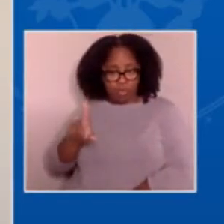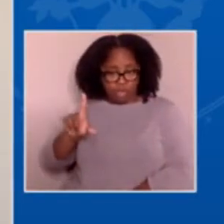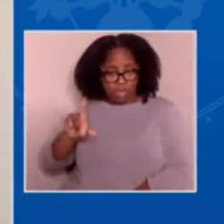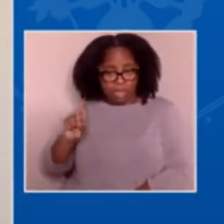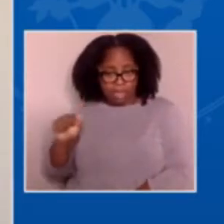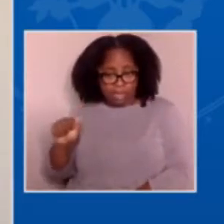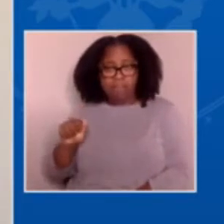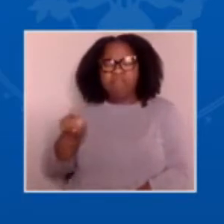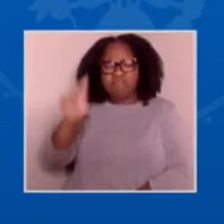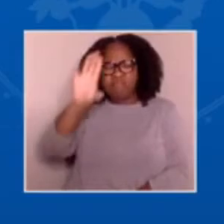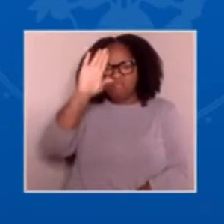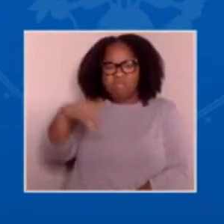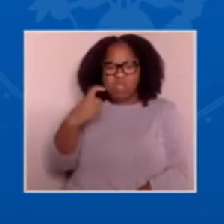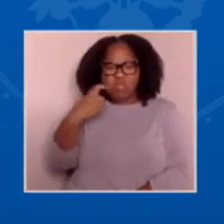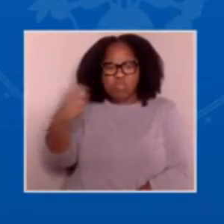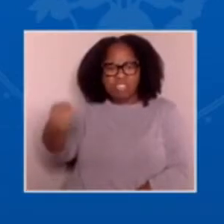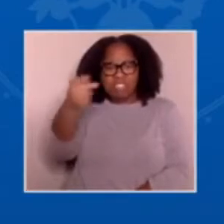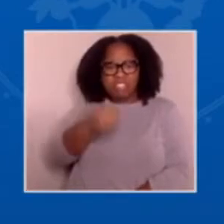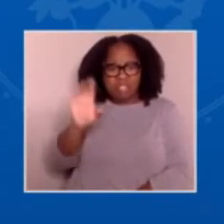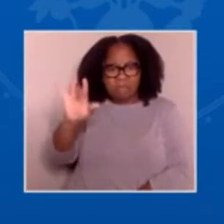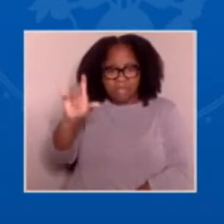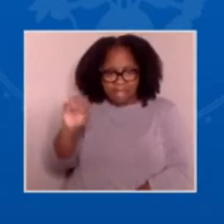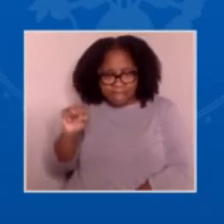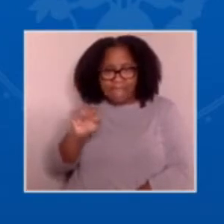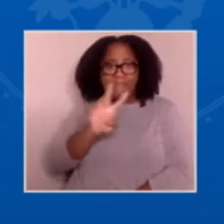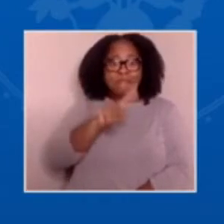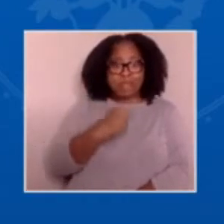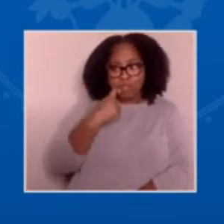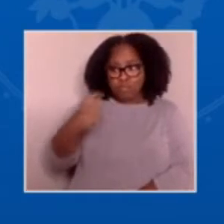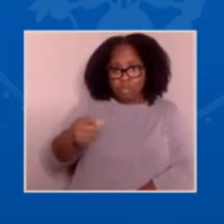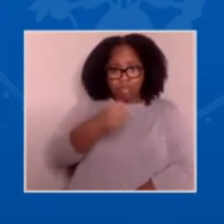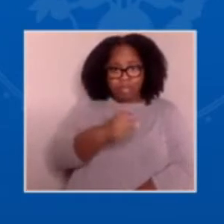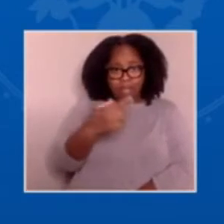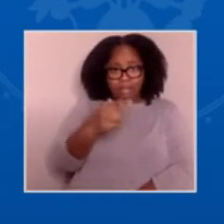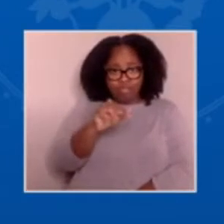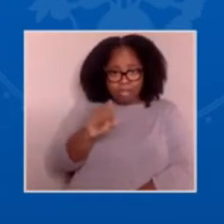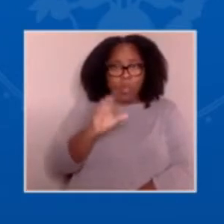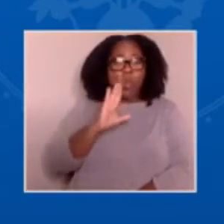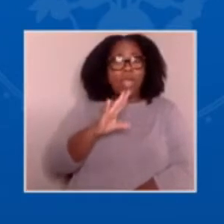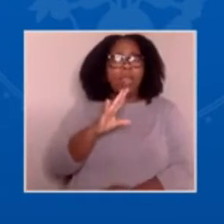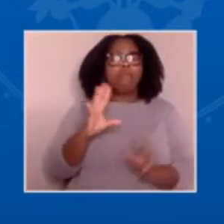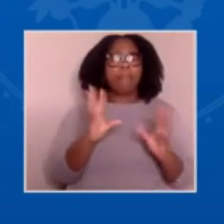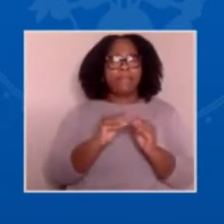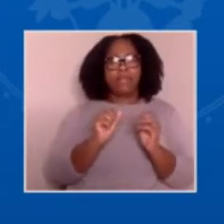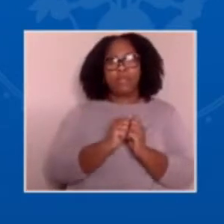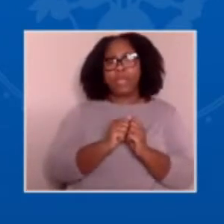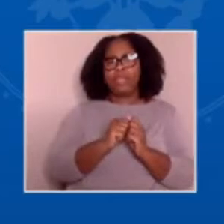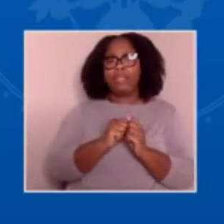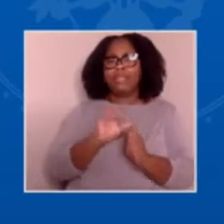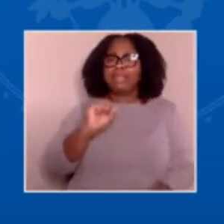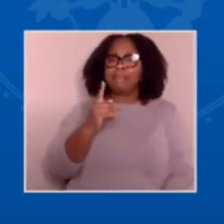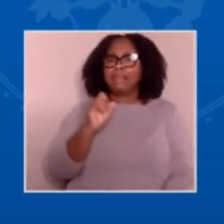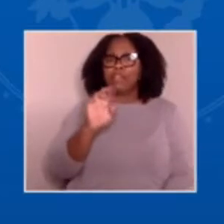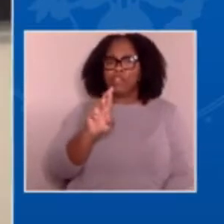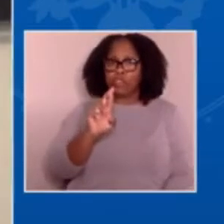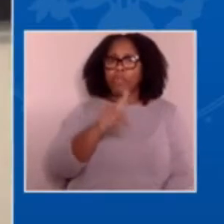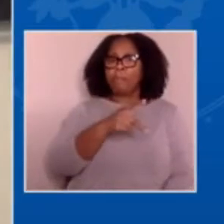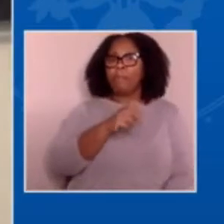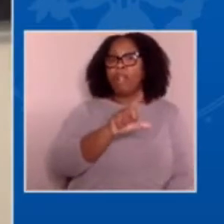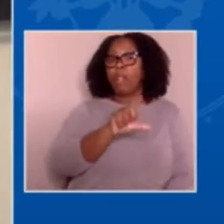president-elect Biden and vice president-elect Paris will be meeting with speaker Pelosi and uh Schumer later this